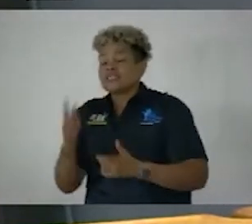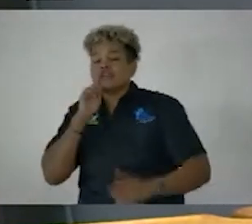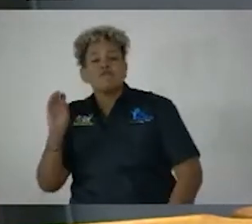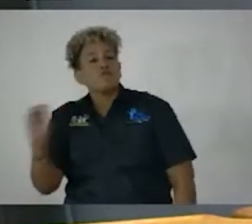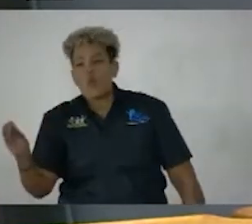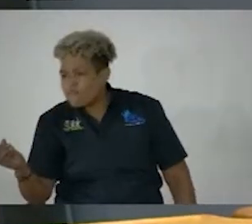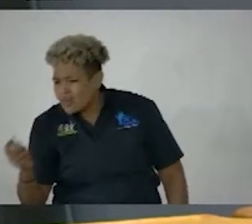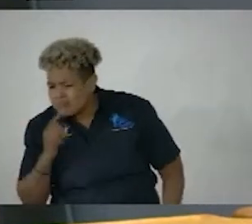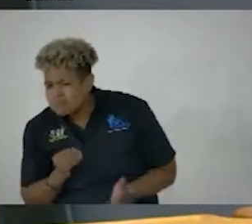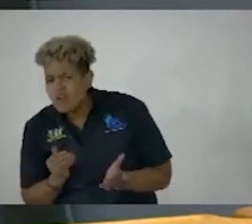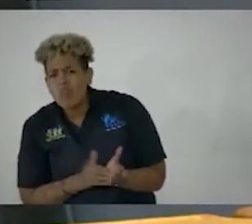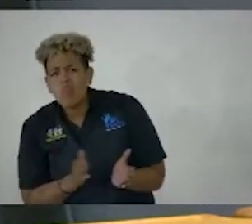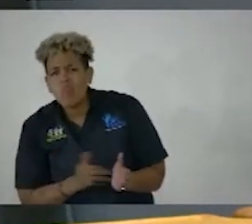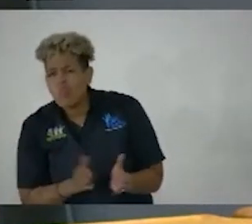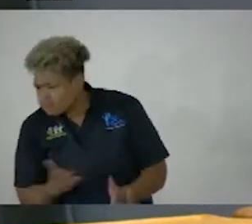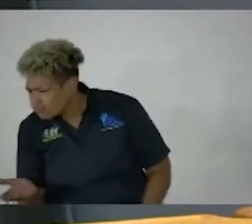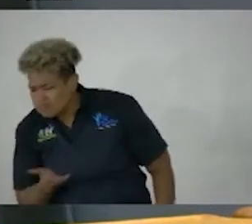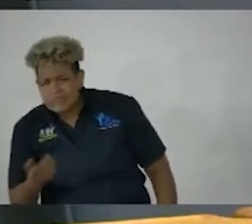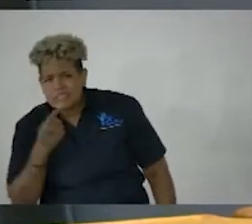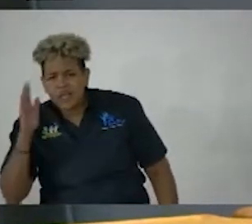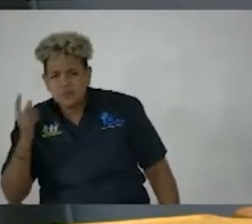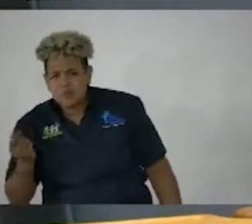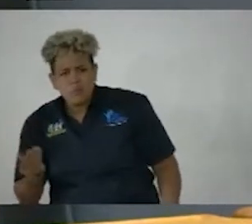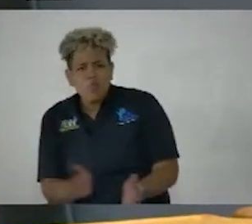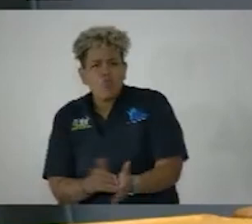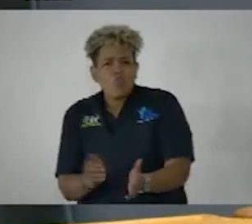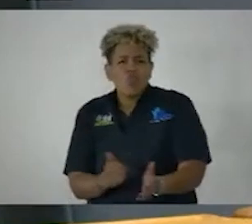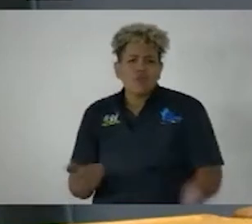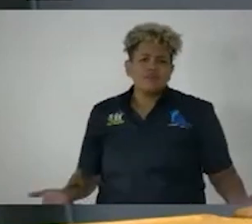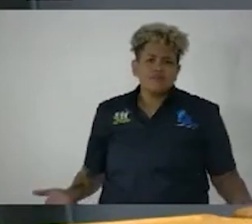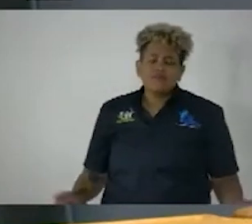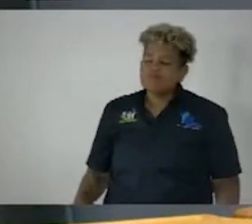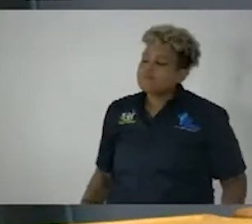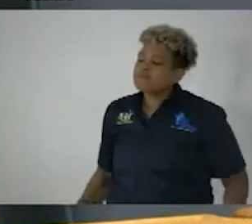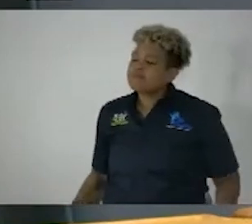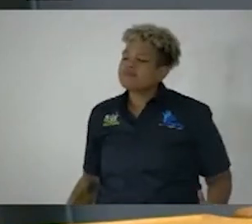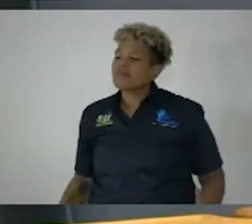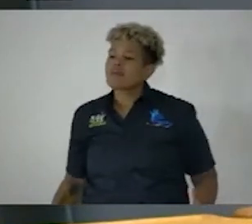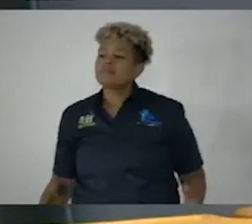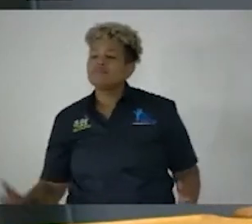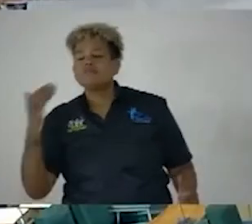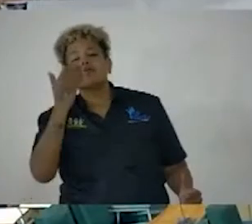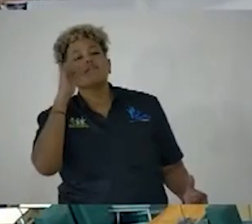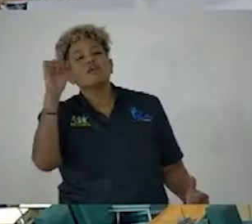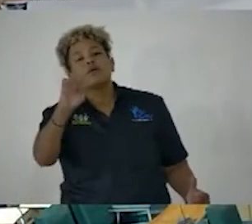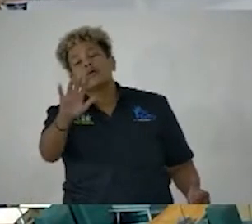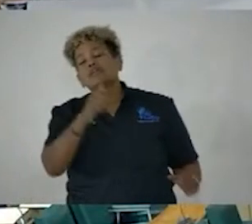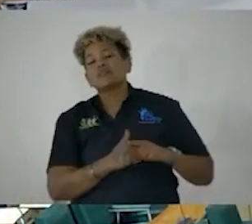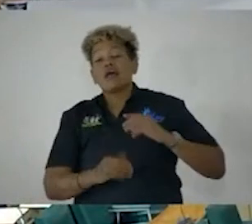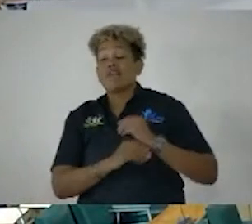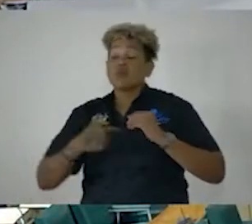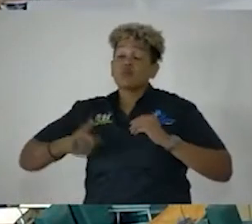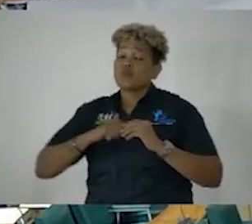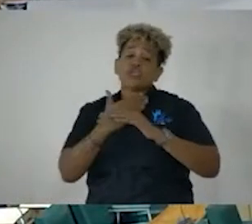no funding there to do what you say will be done. So thank you for that question. And